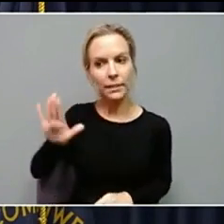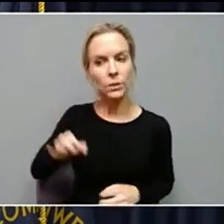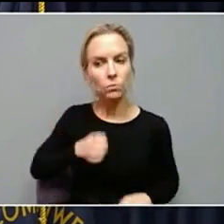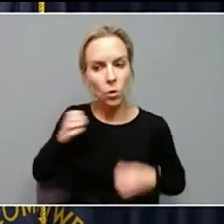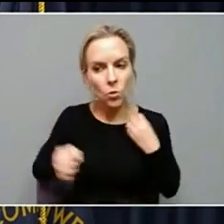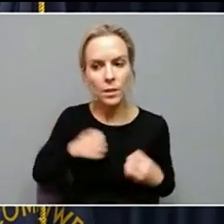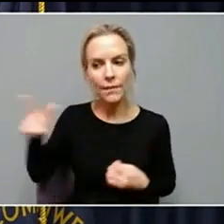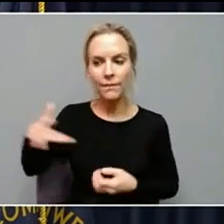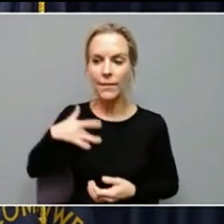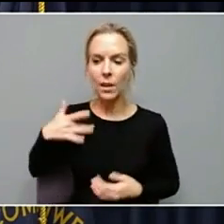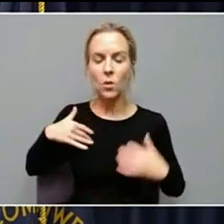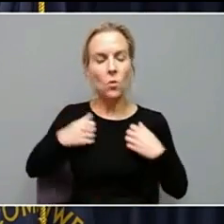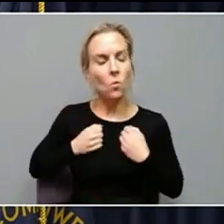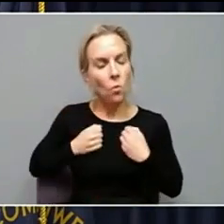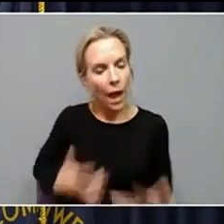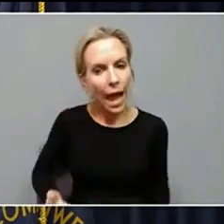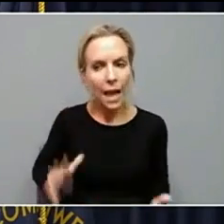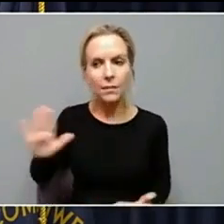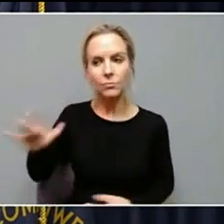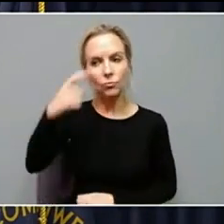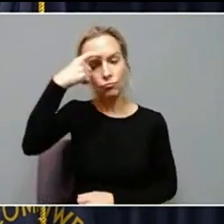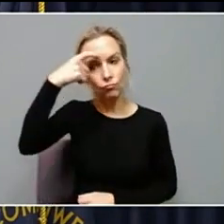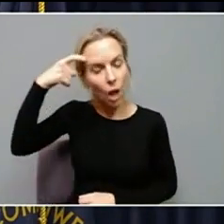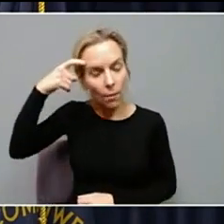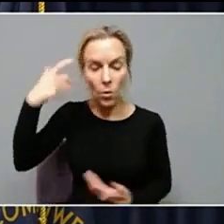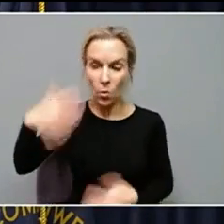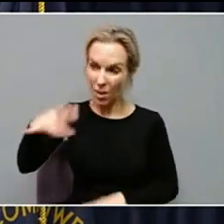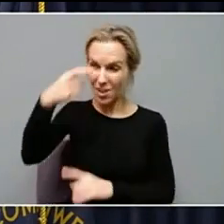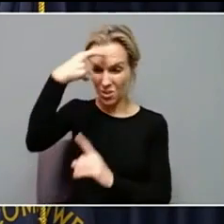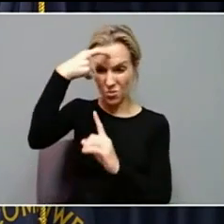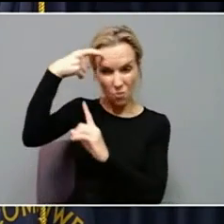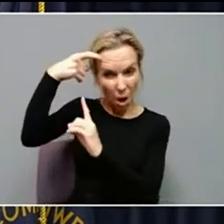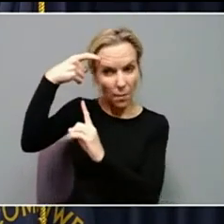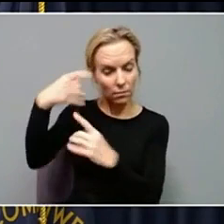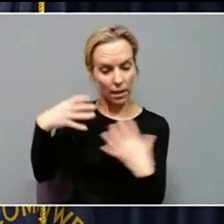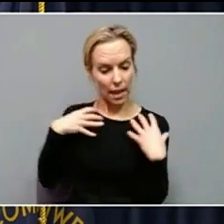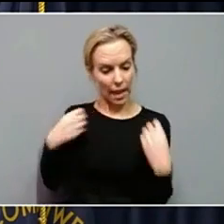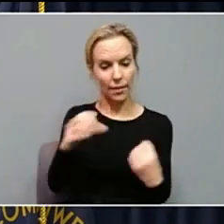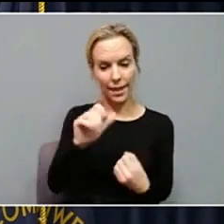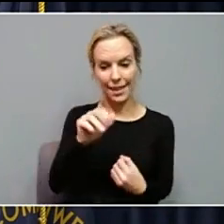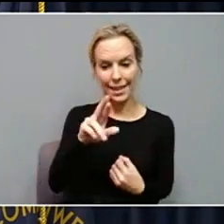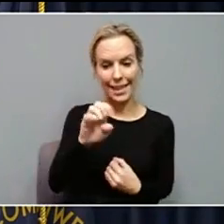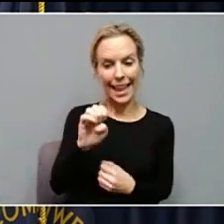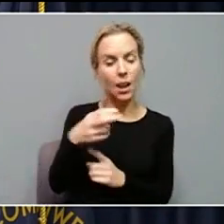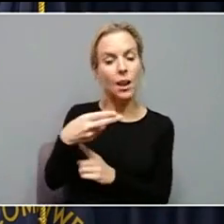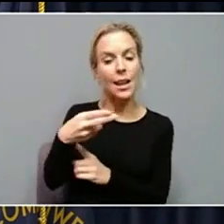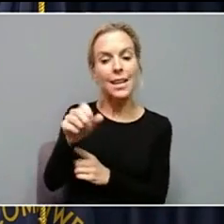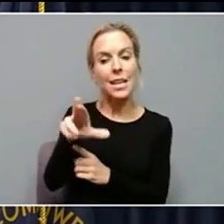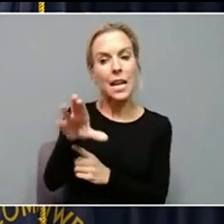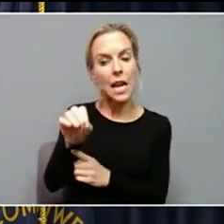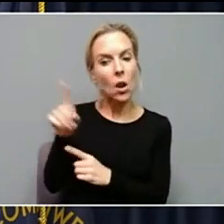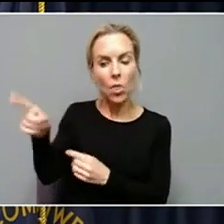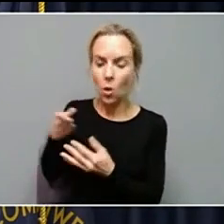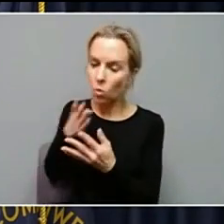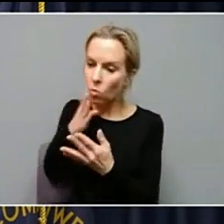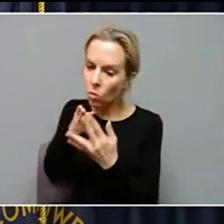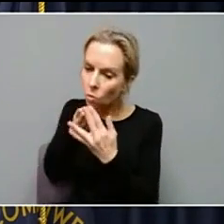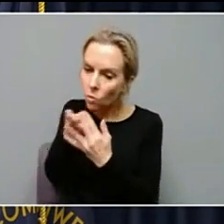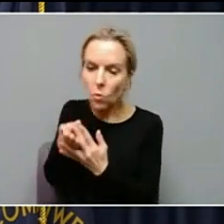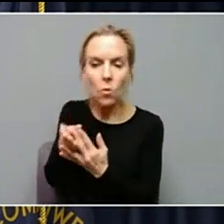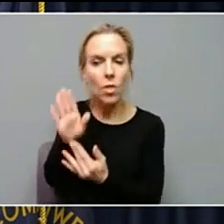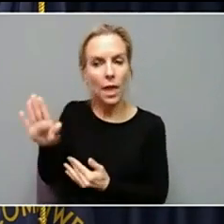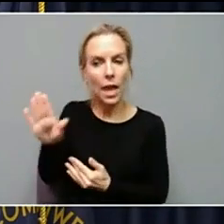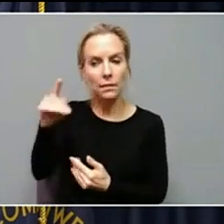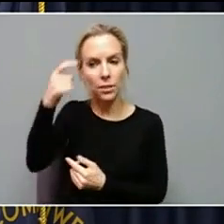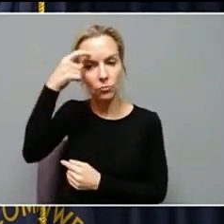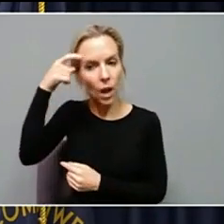and the trauma that our healthcare heroes have gone through. He said, I'd like to walk down to the ICU